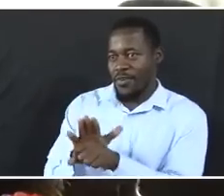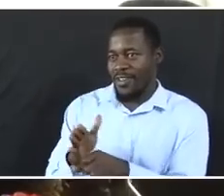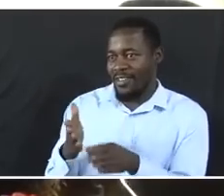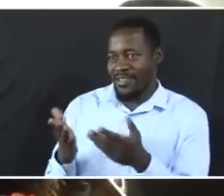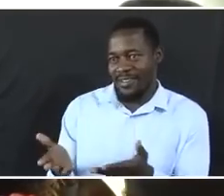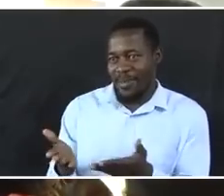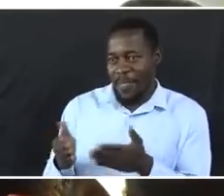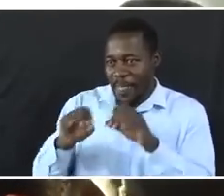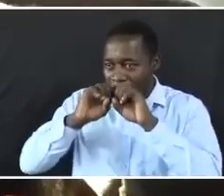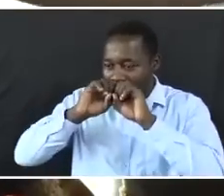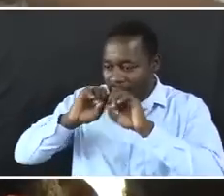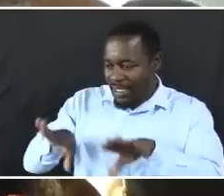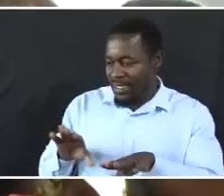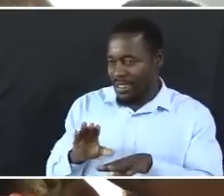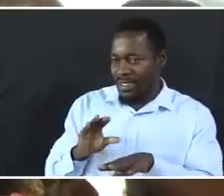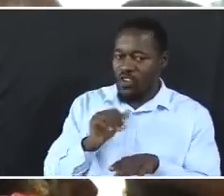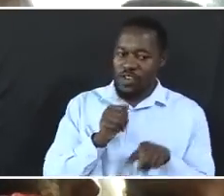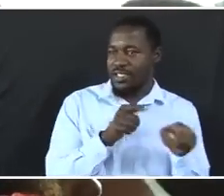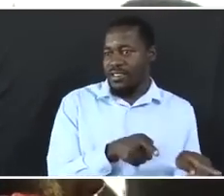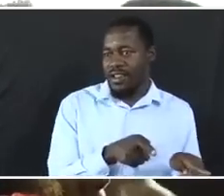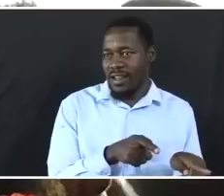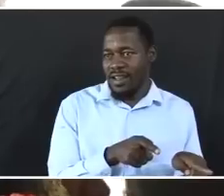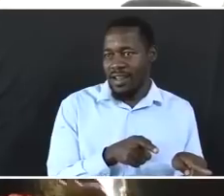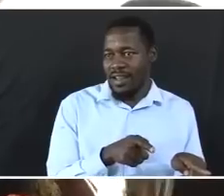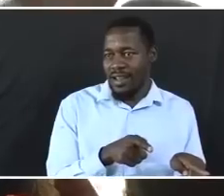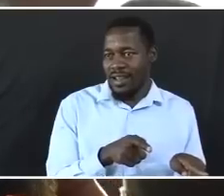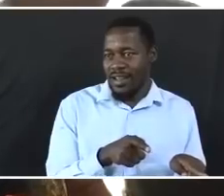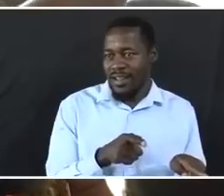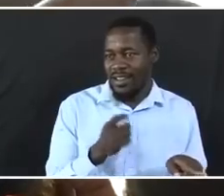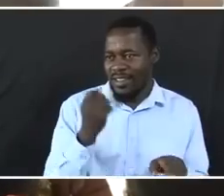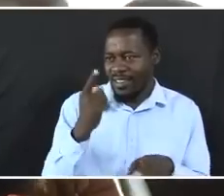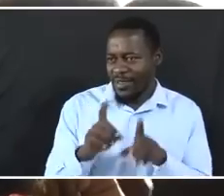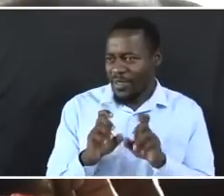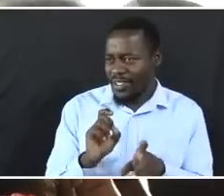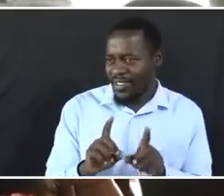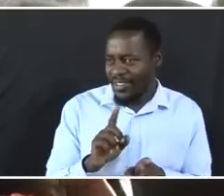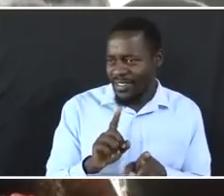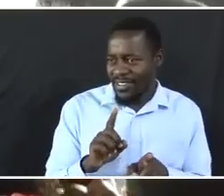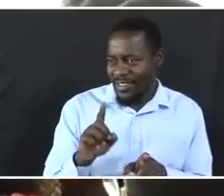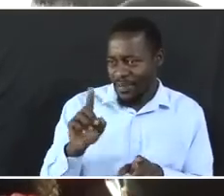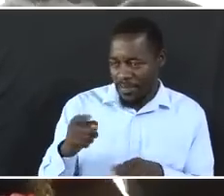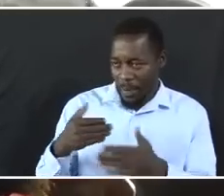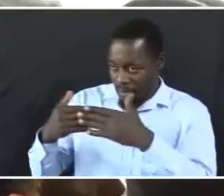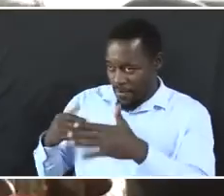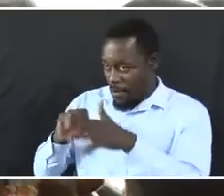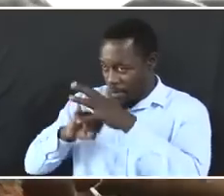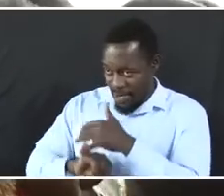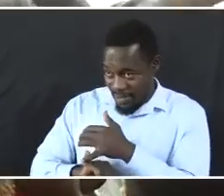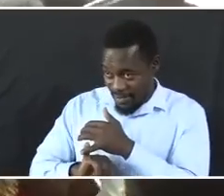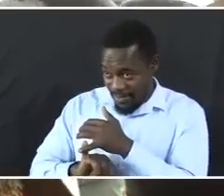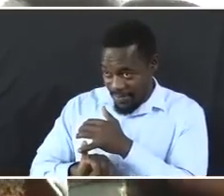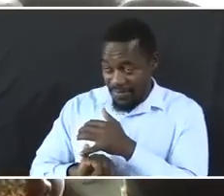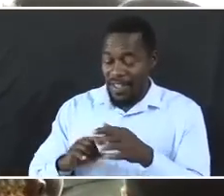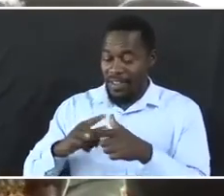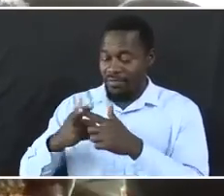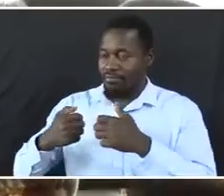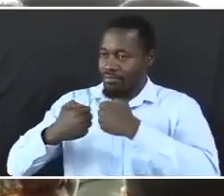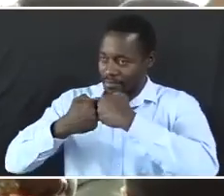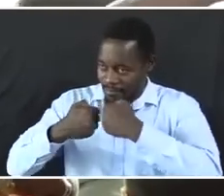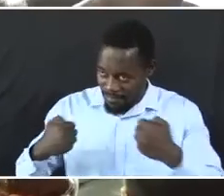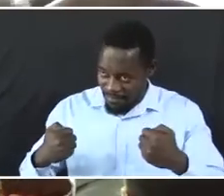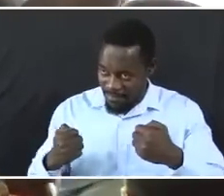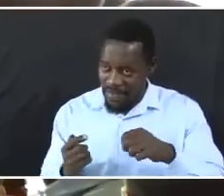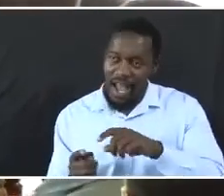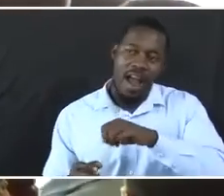not going, trickling down as per God's standards. And I've always wondered, where